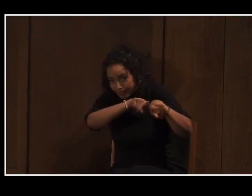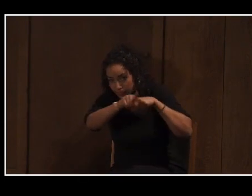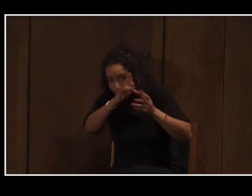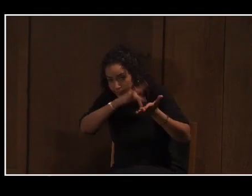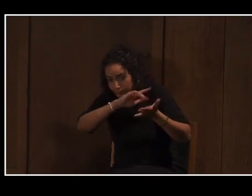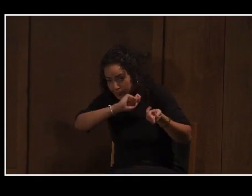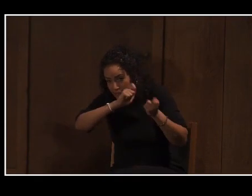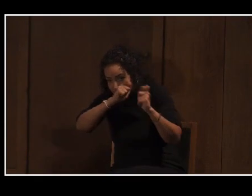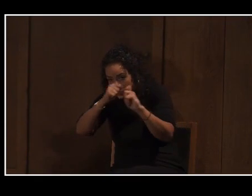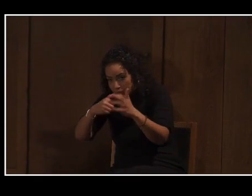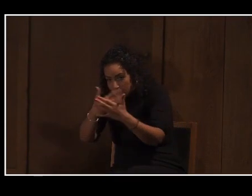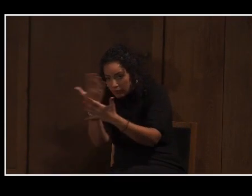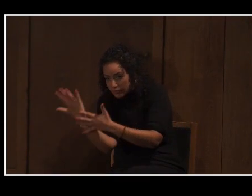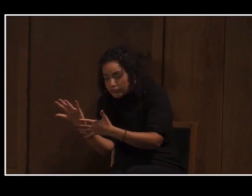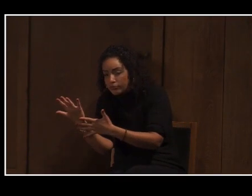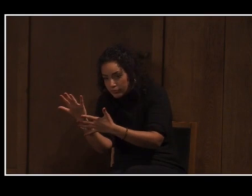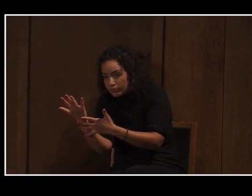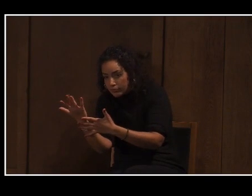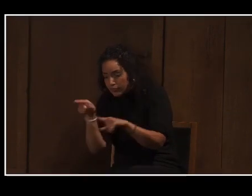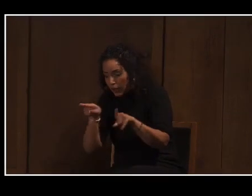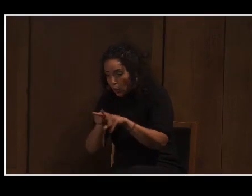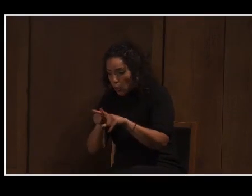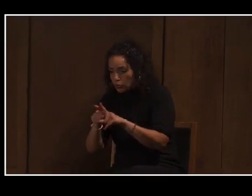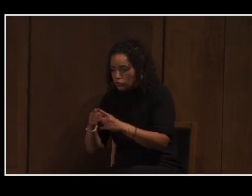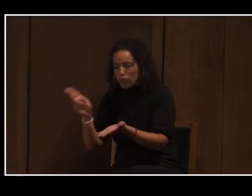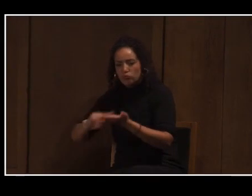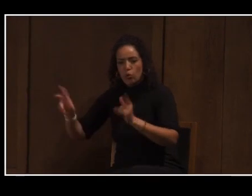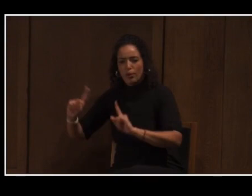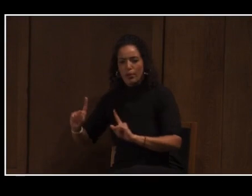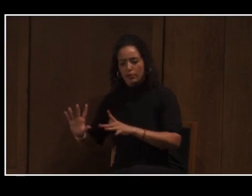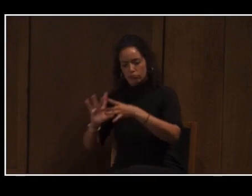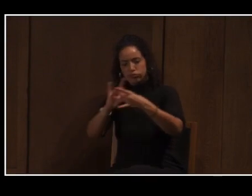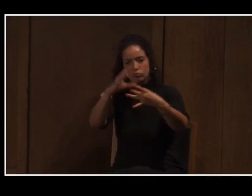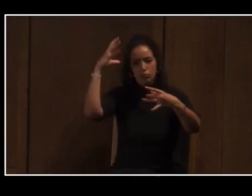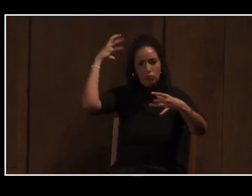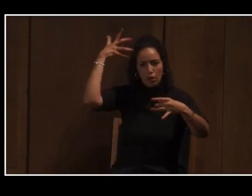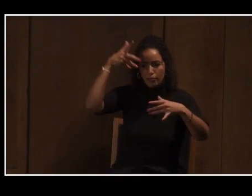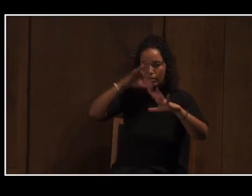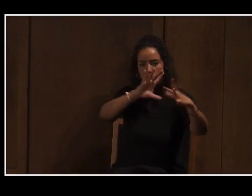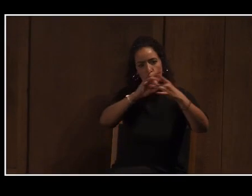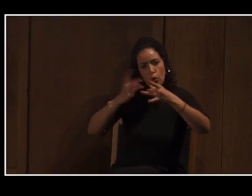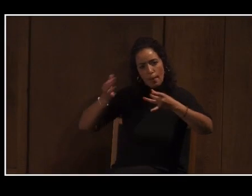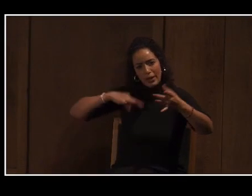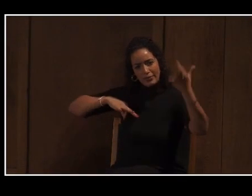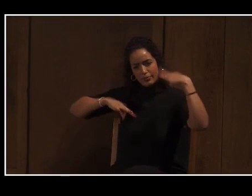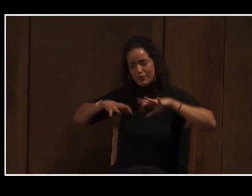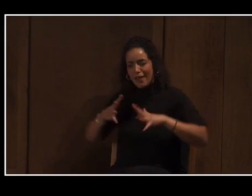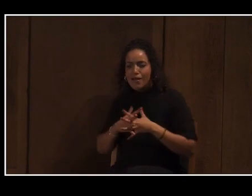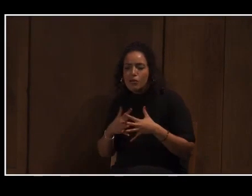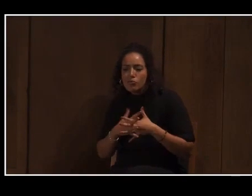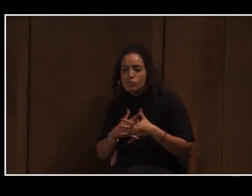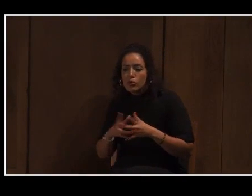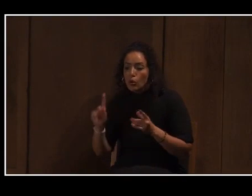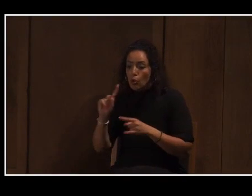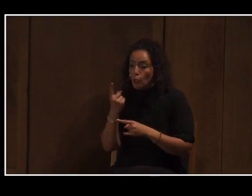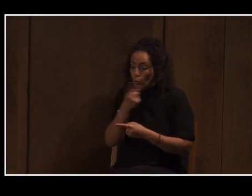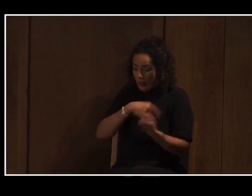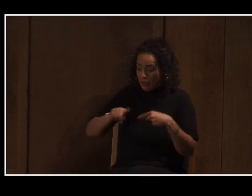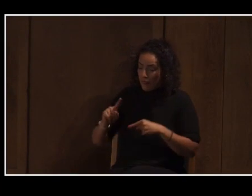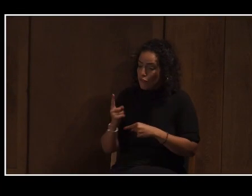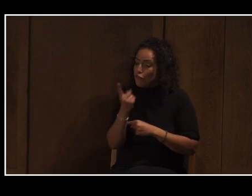civil society with the apparatus of government. But as you can also imagine, since we were the first lab in the emerging world